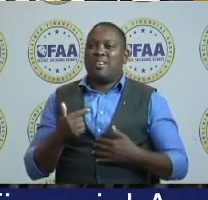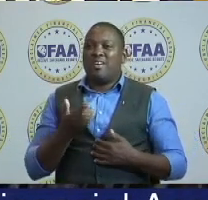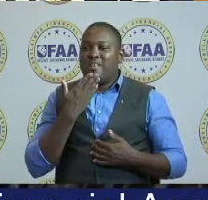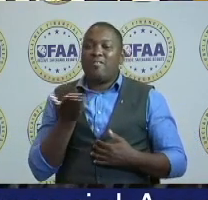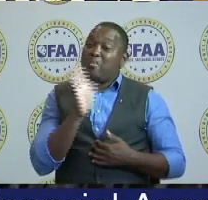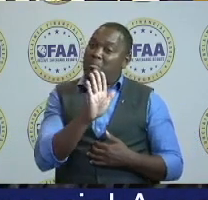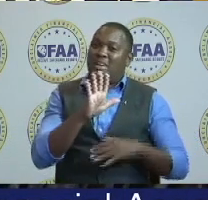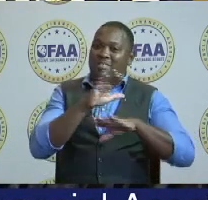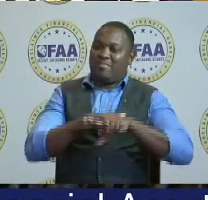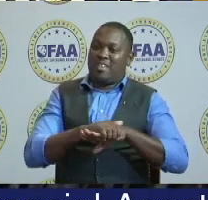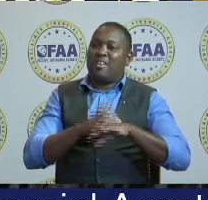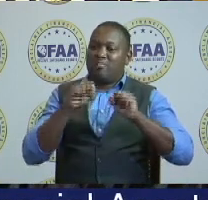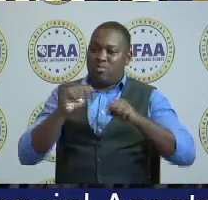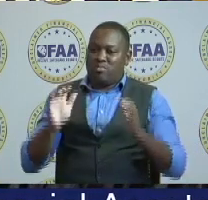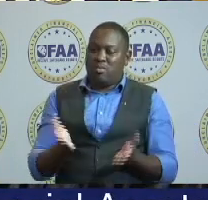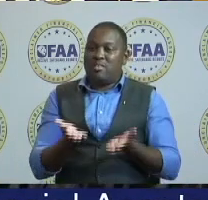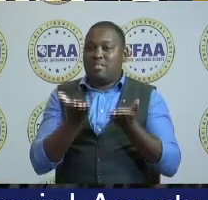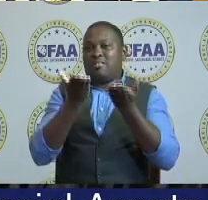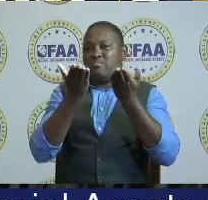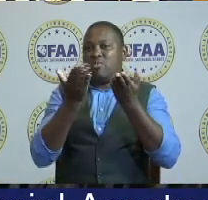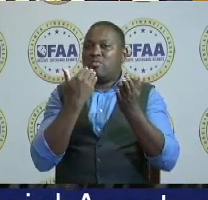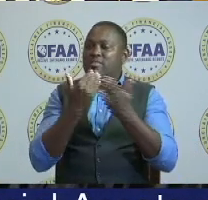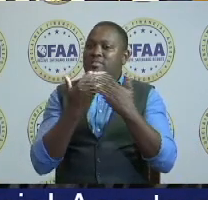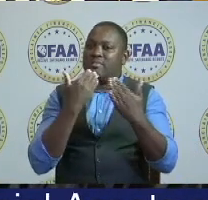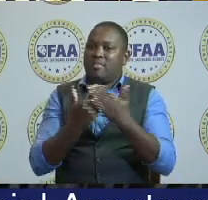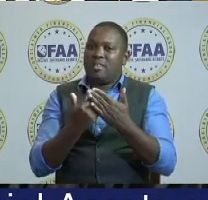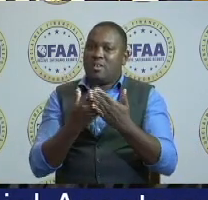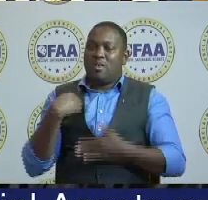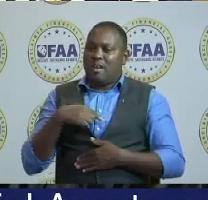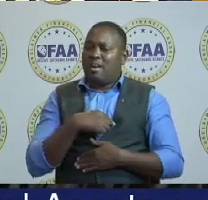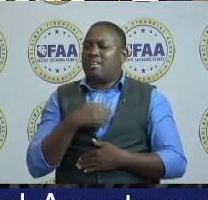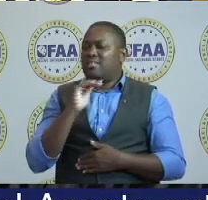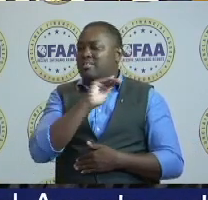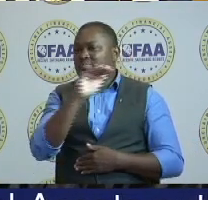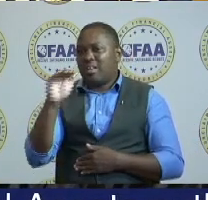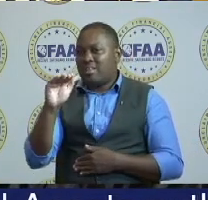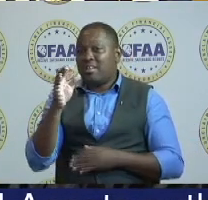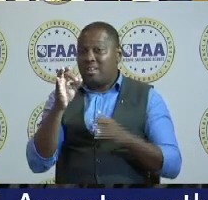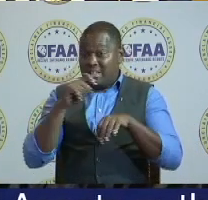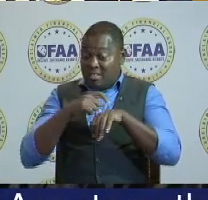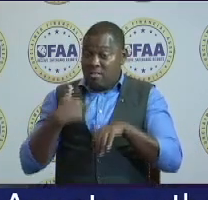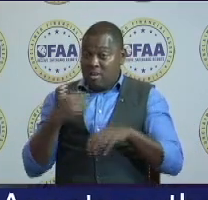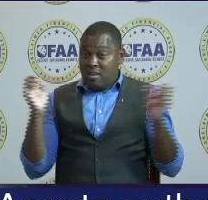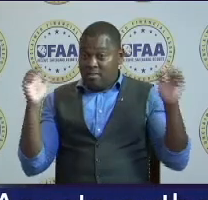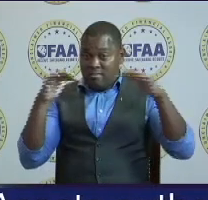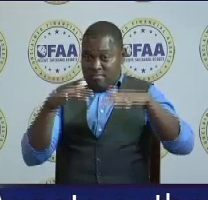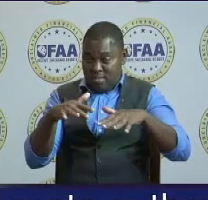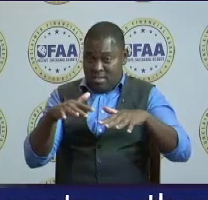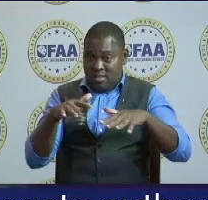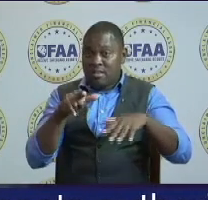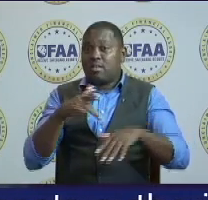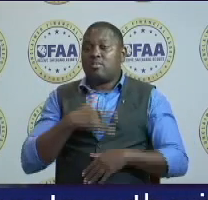there is a place for us to improve. So we are so grateful. We urge you, wherever you have forums or sessions and you